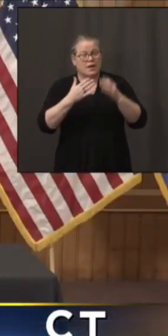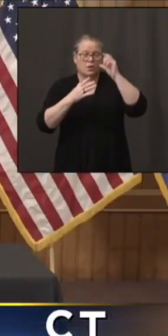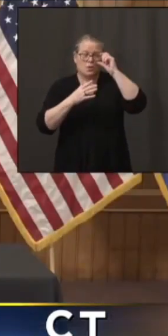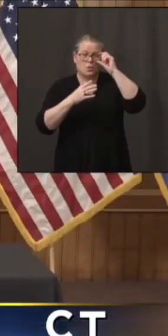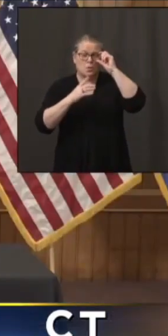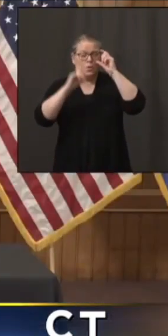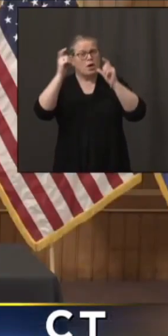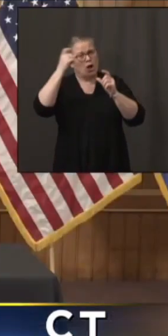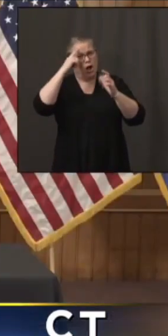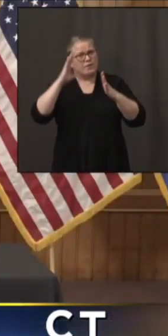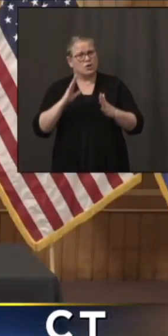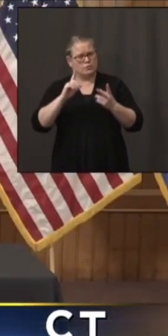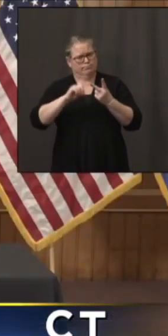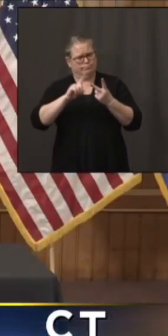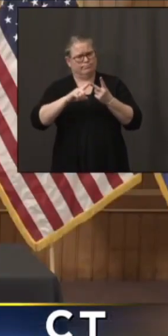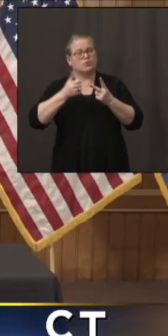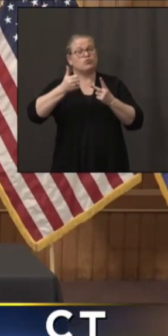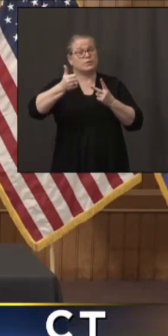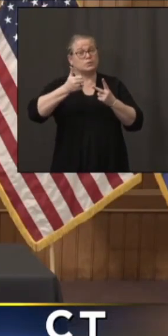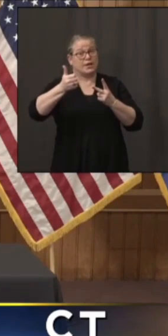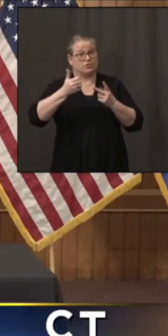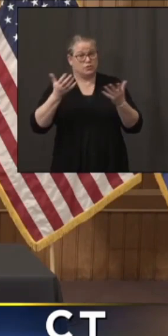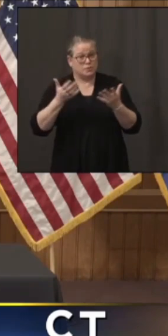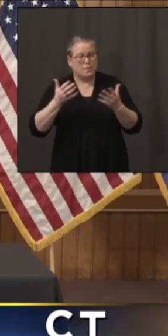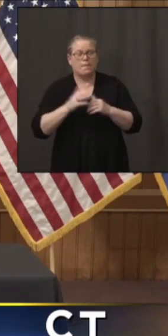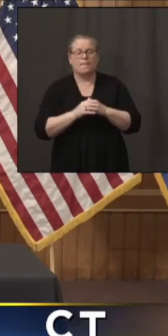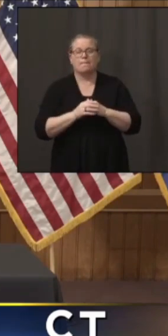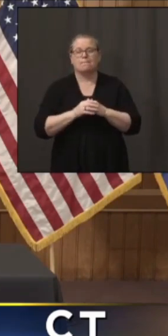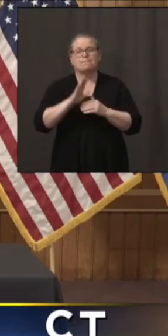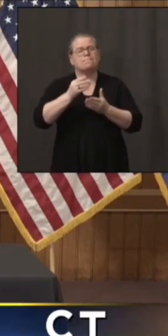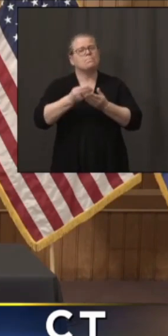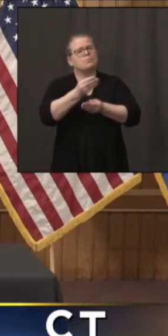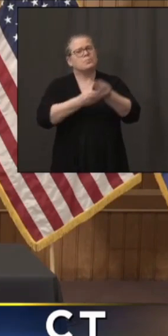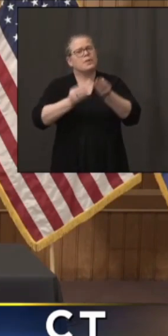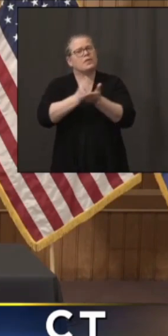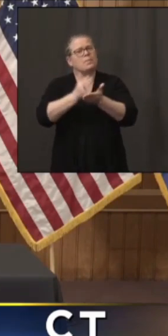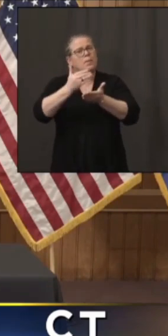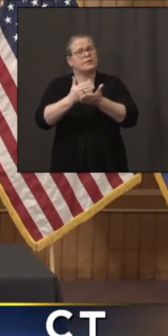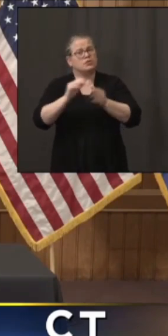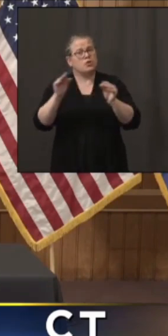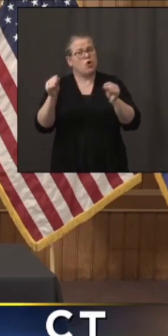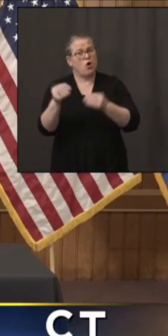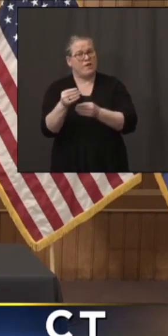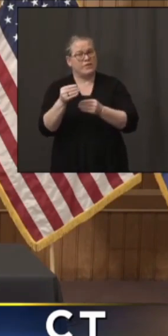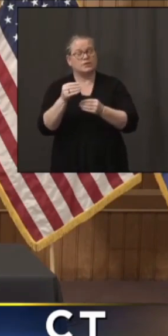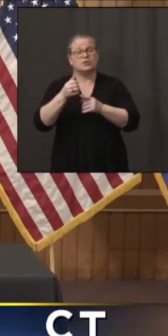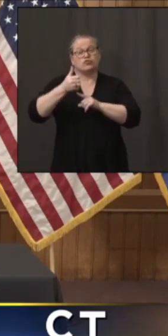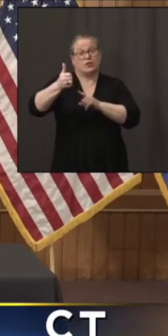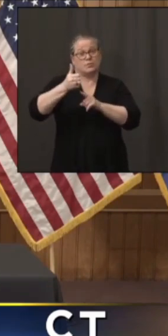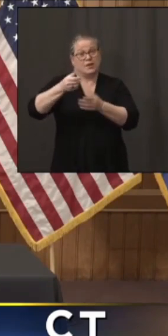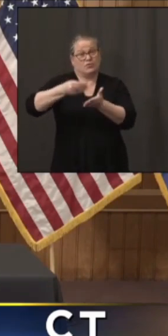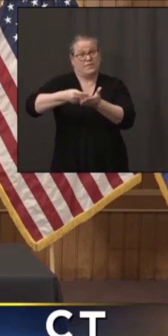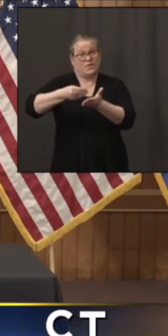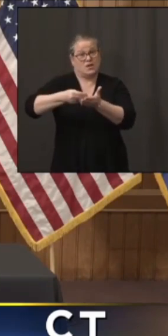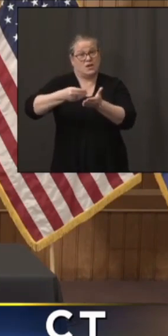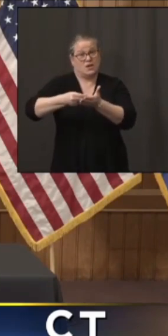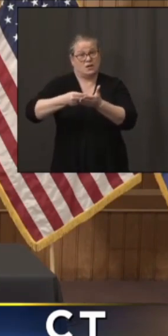on transportation, your budget office has the transportation fund insolvent in 3